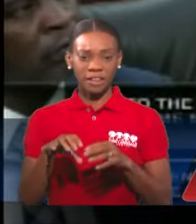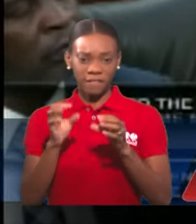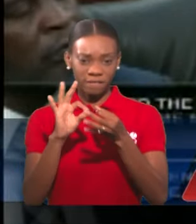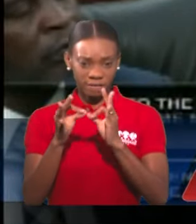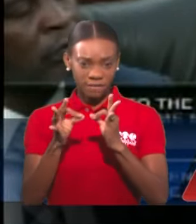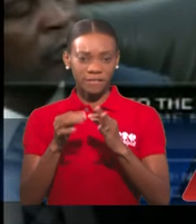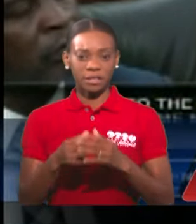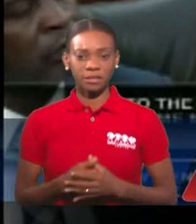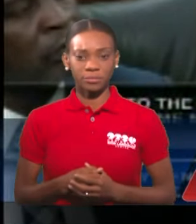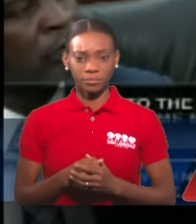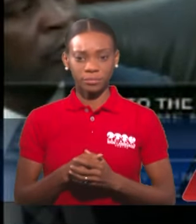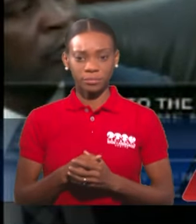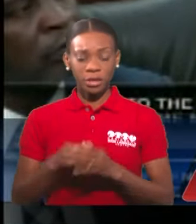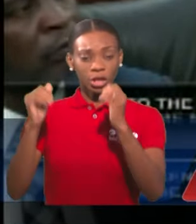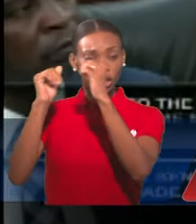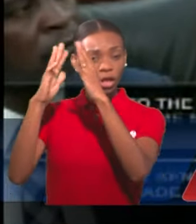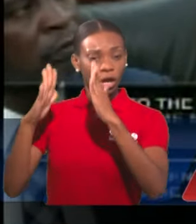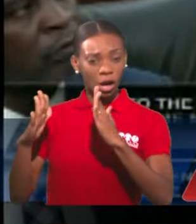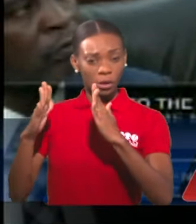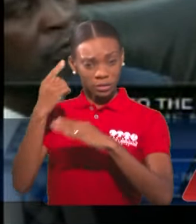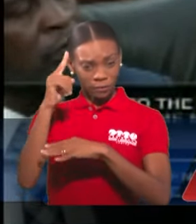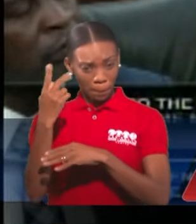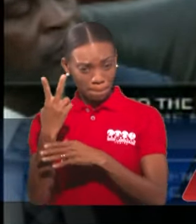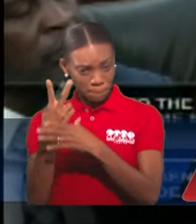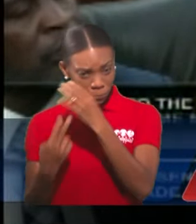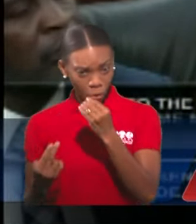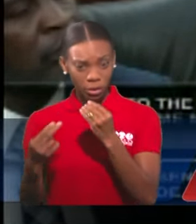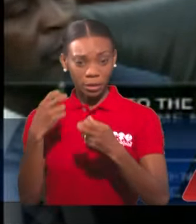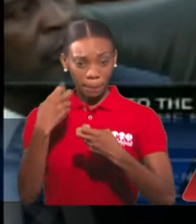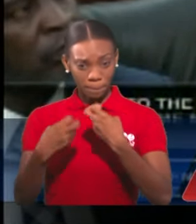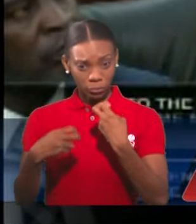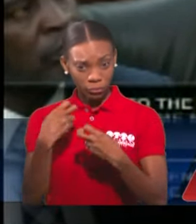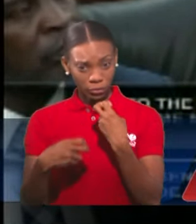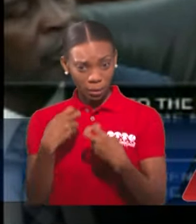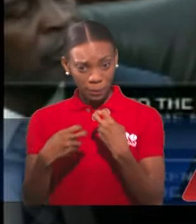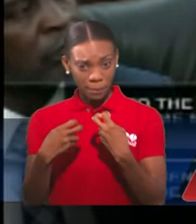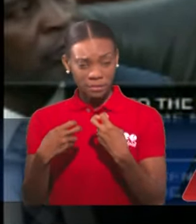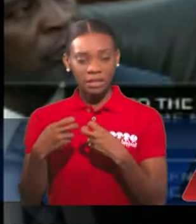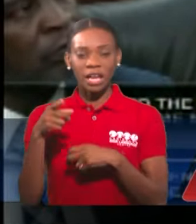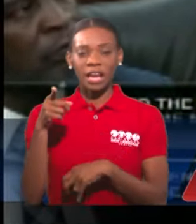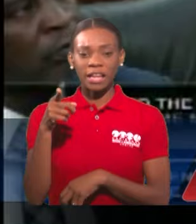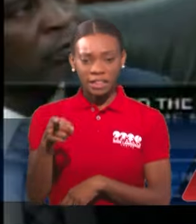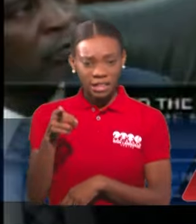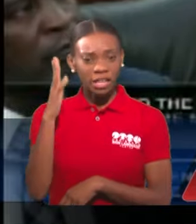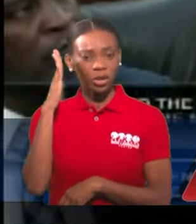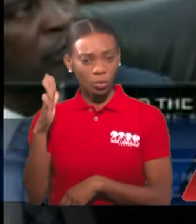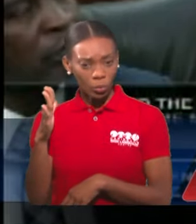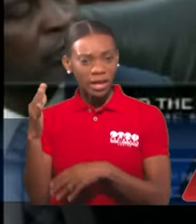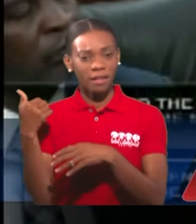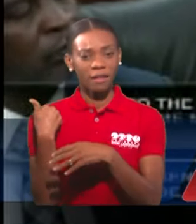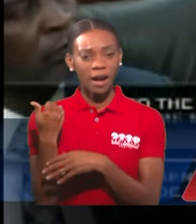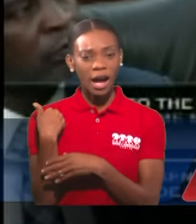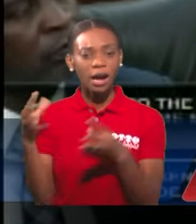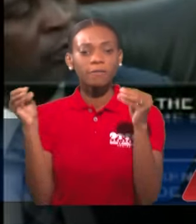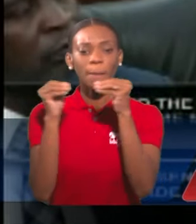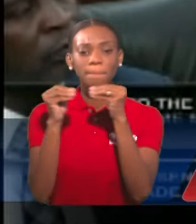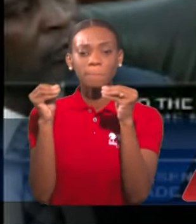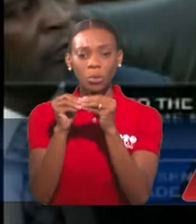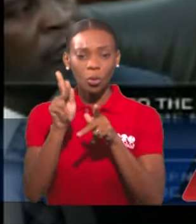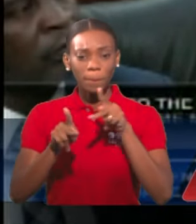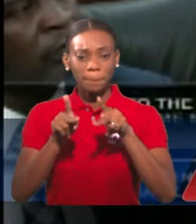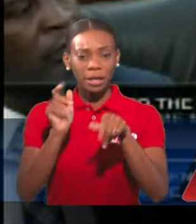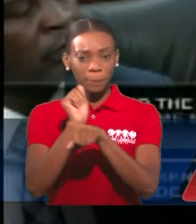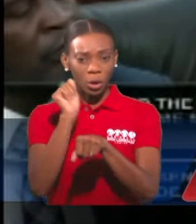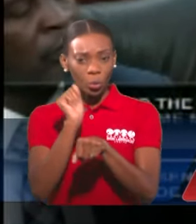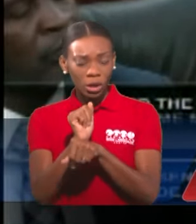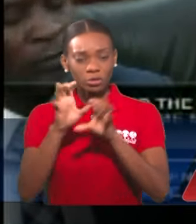in which both incidents occurred has taken steps, including hiring additional caregivers to increase the effectiveness of supervision